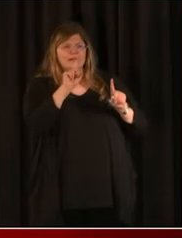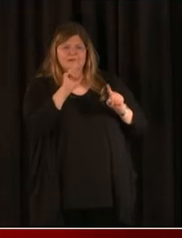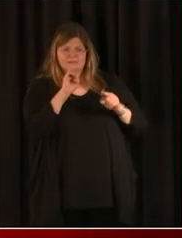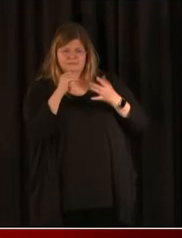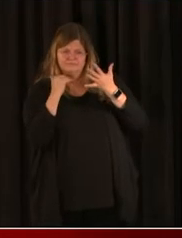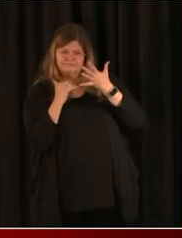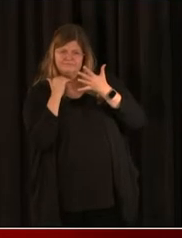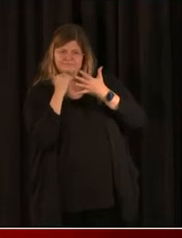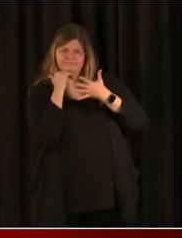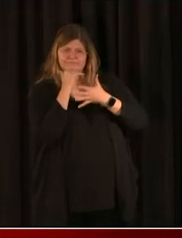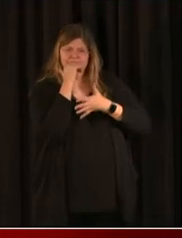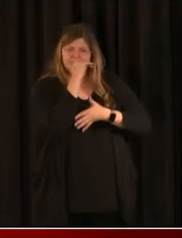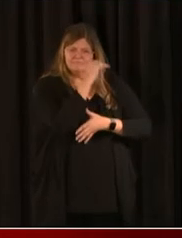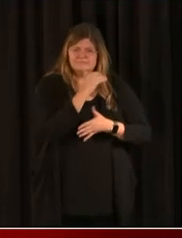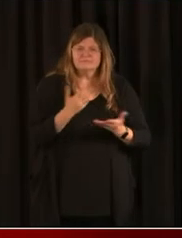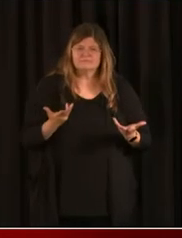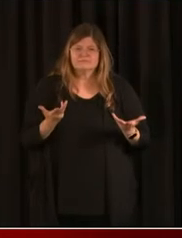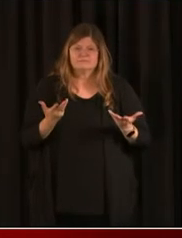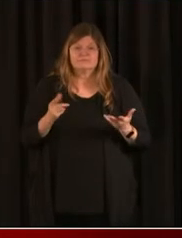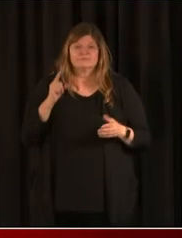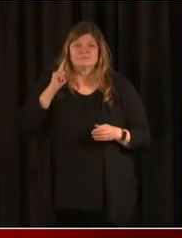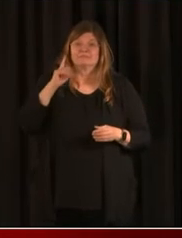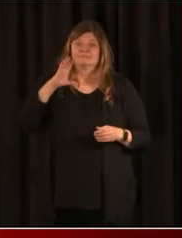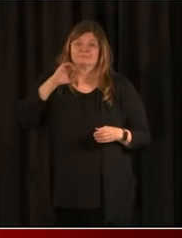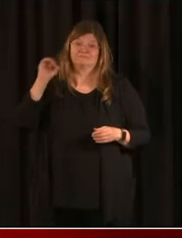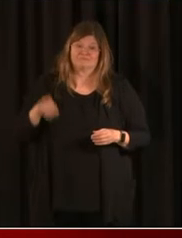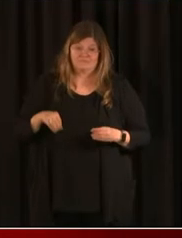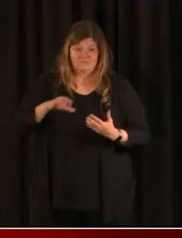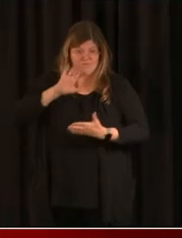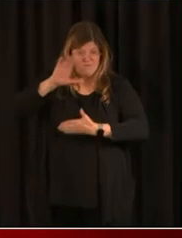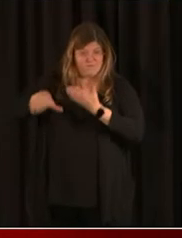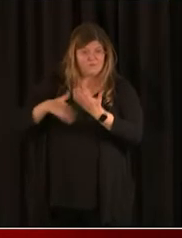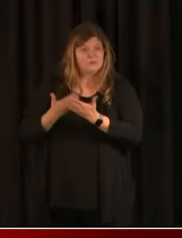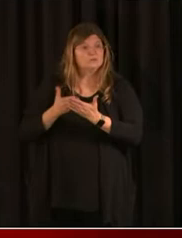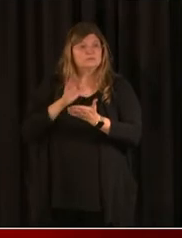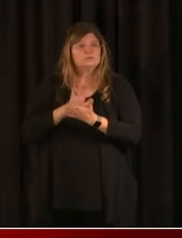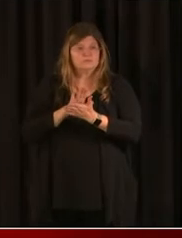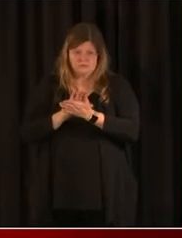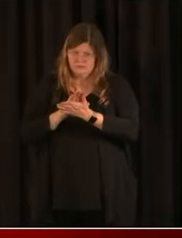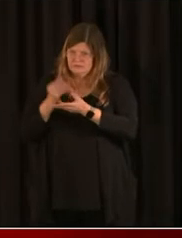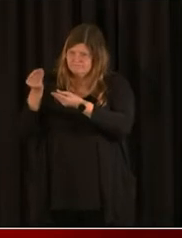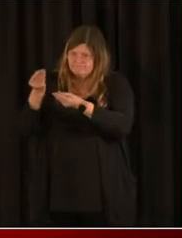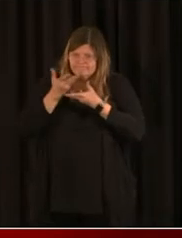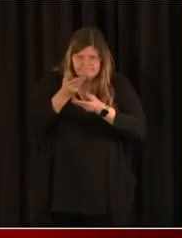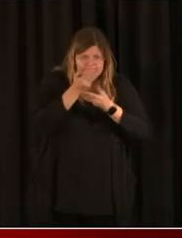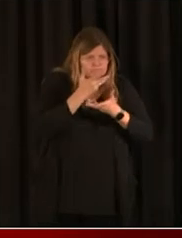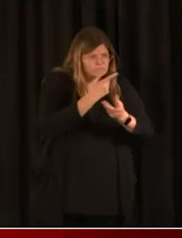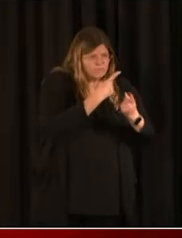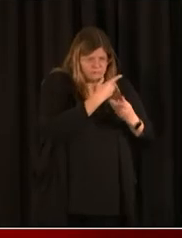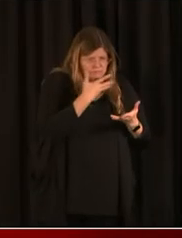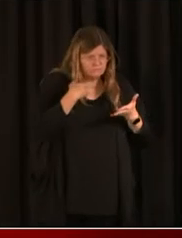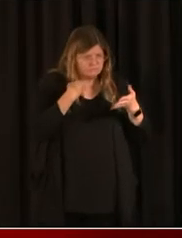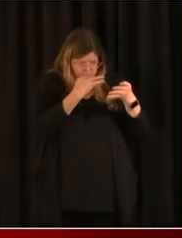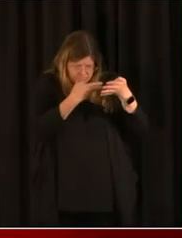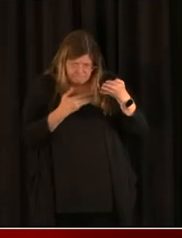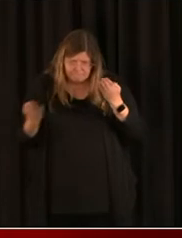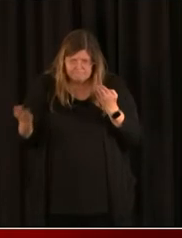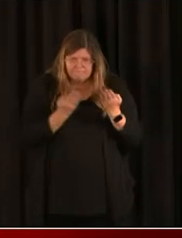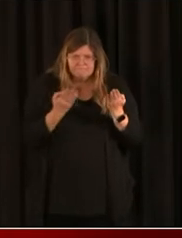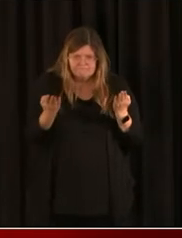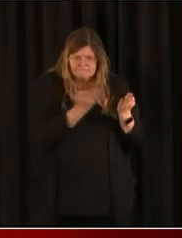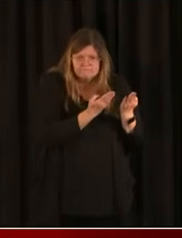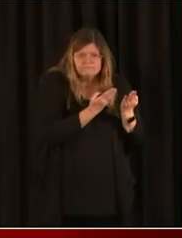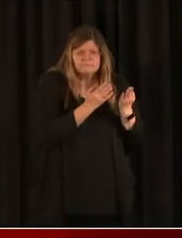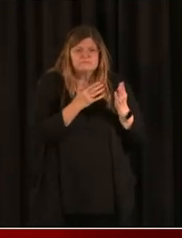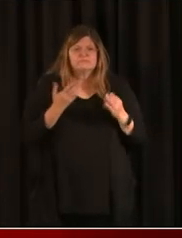schools have completed the reopening community core planning process, and schools then began